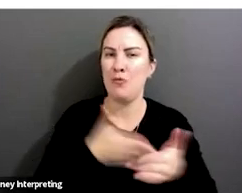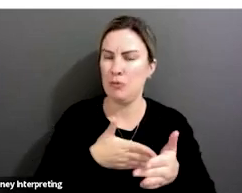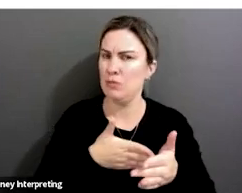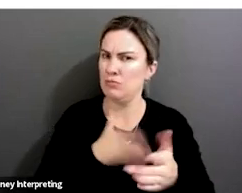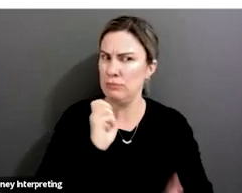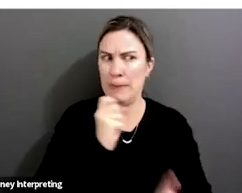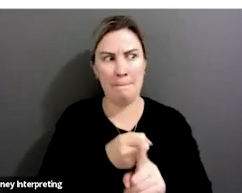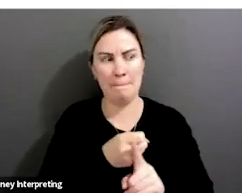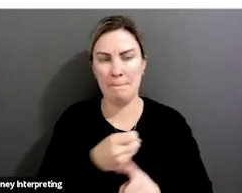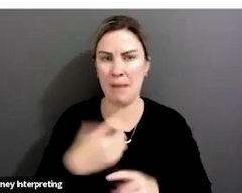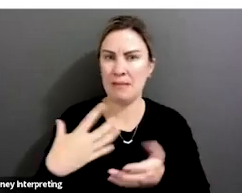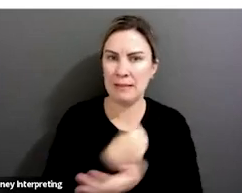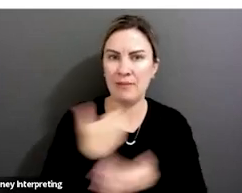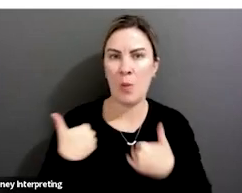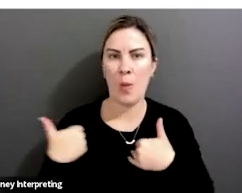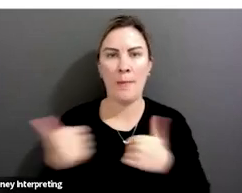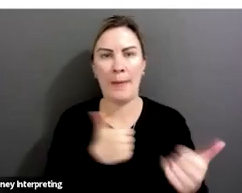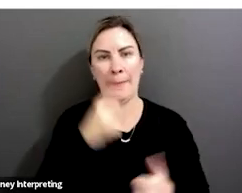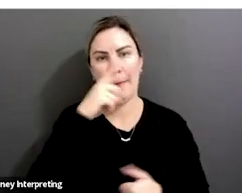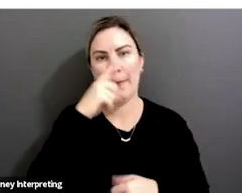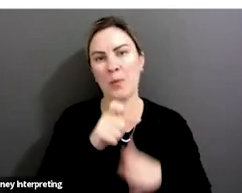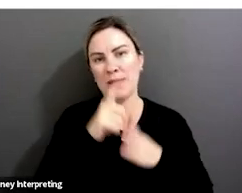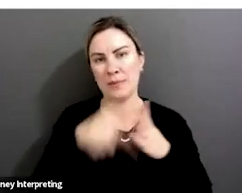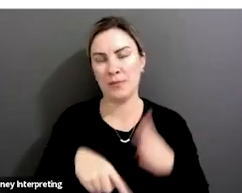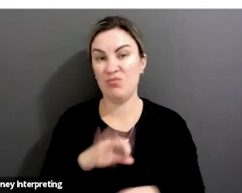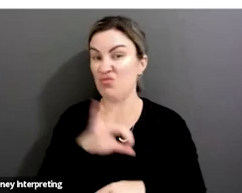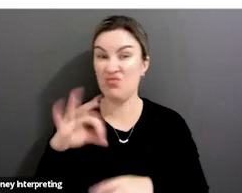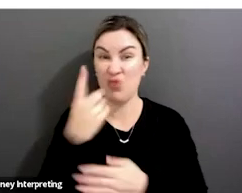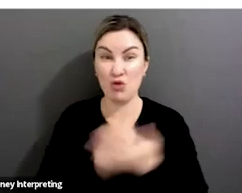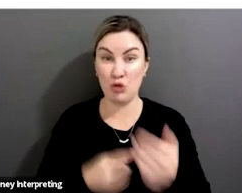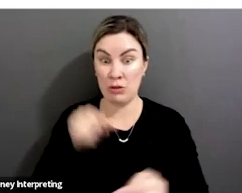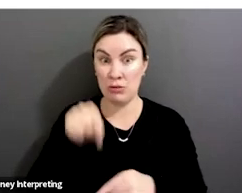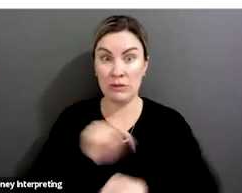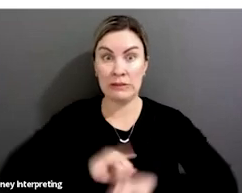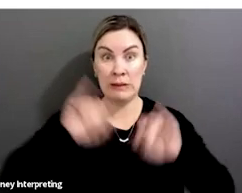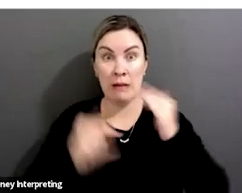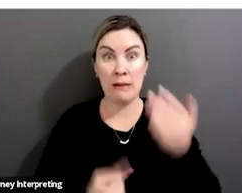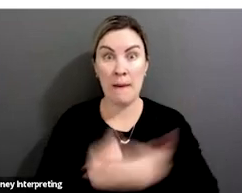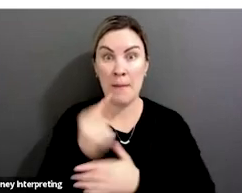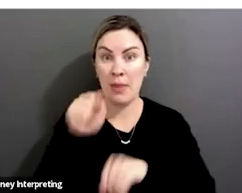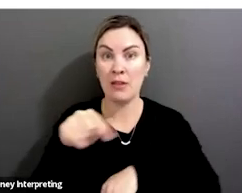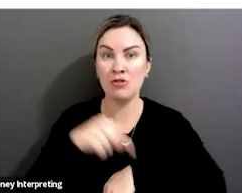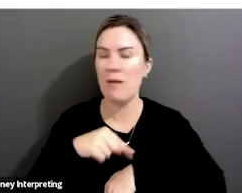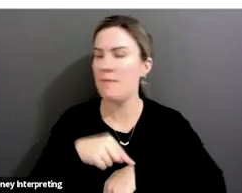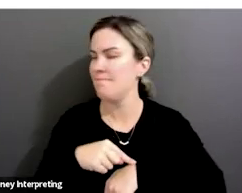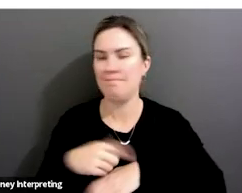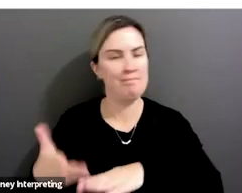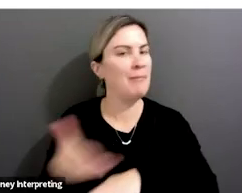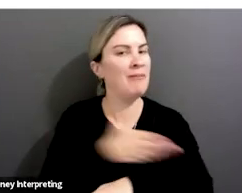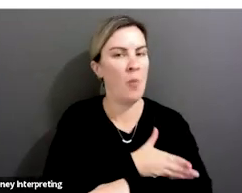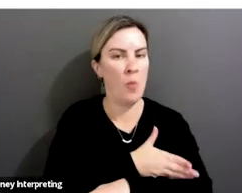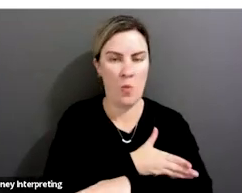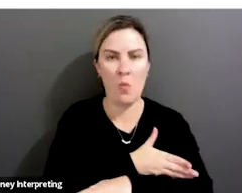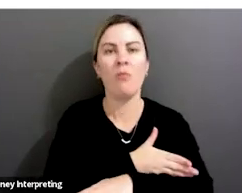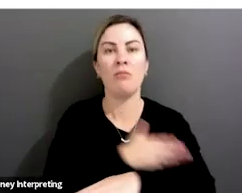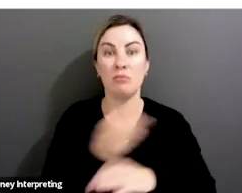people with disability, not just during disasters, long before they strike, during disaster events and those